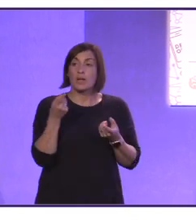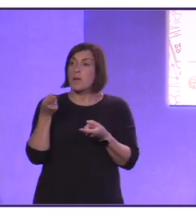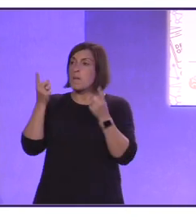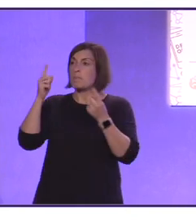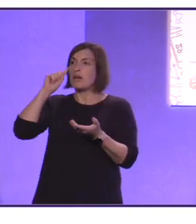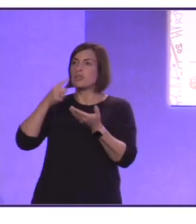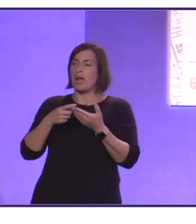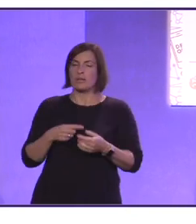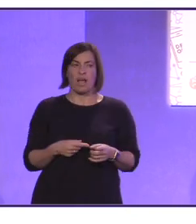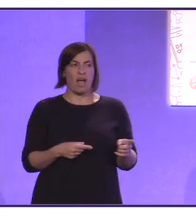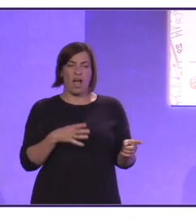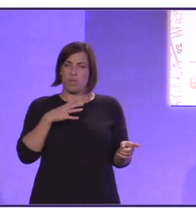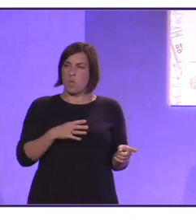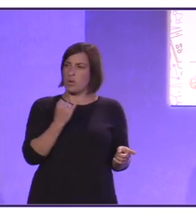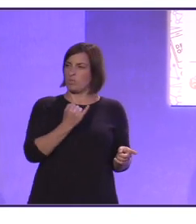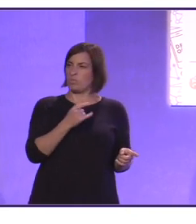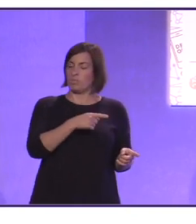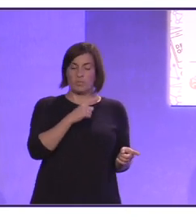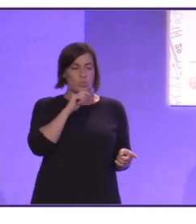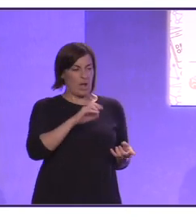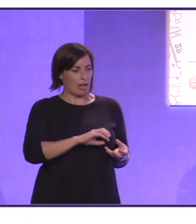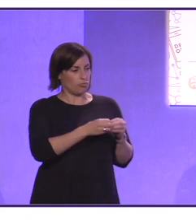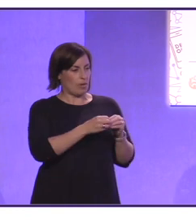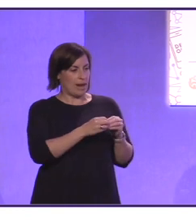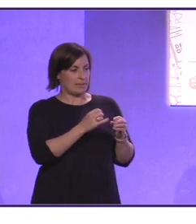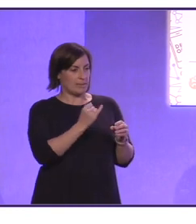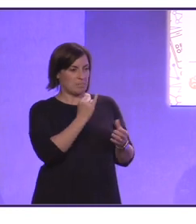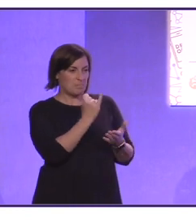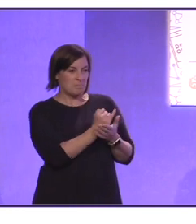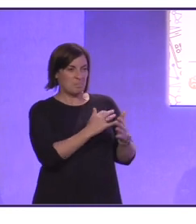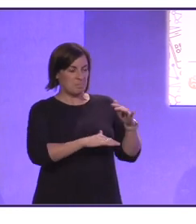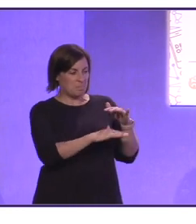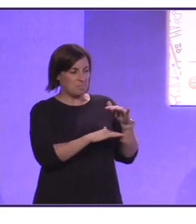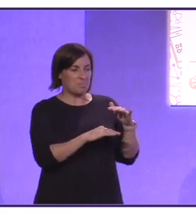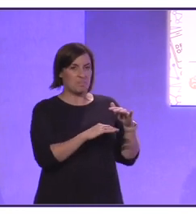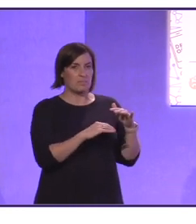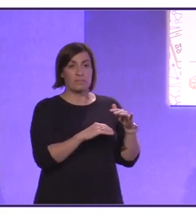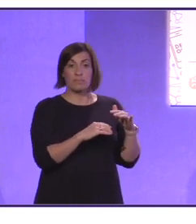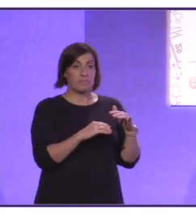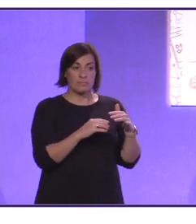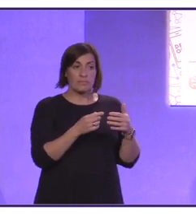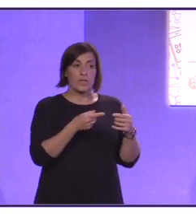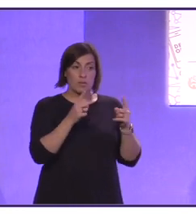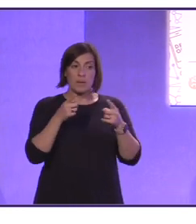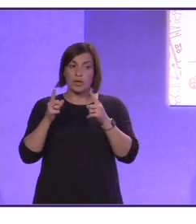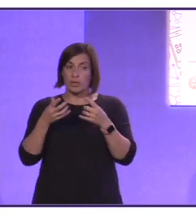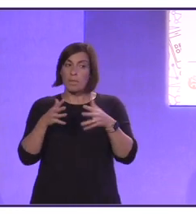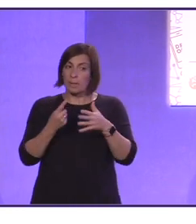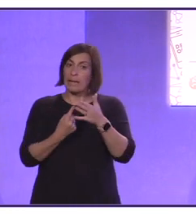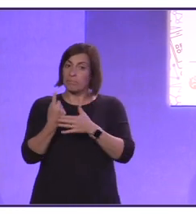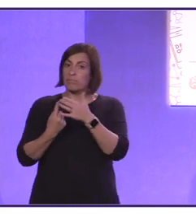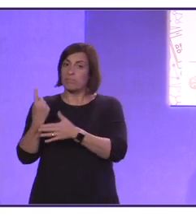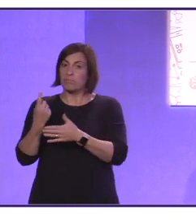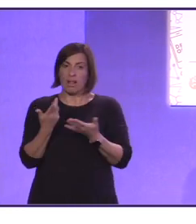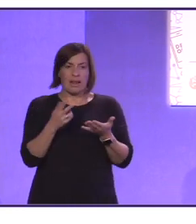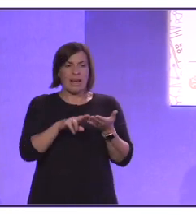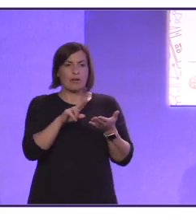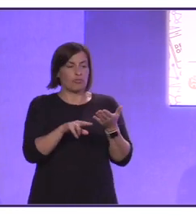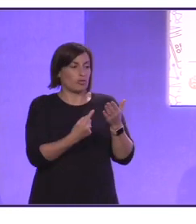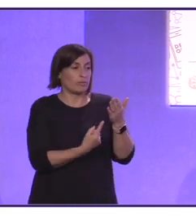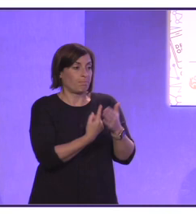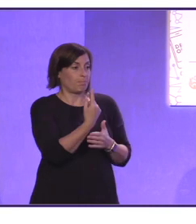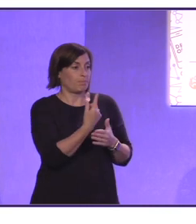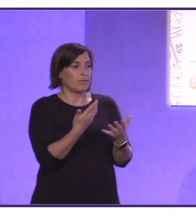decides, I'm going to create an environment that's toxic. It happens with managers, but it happens with all of us. So whether I am managing a team, whether